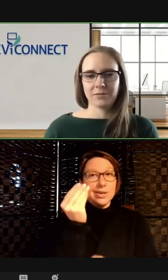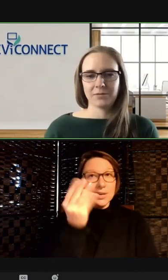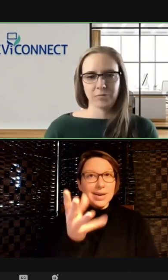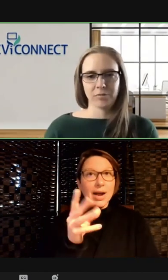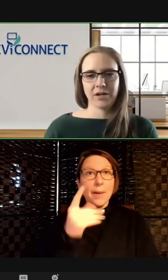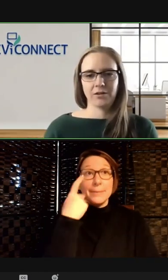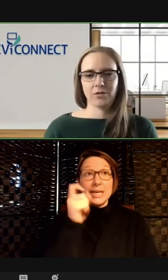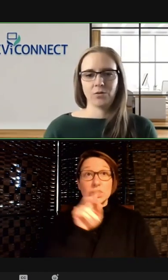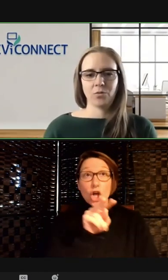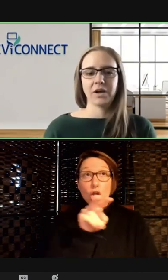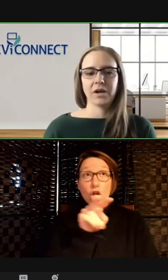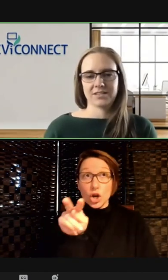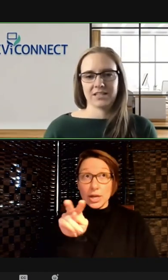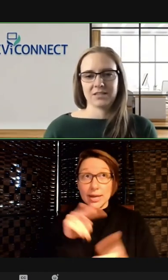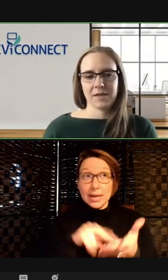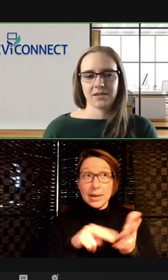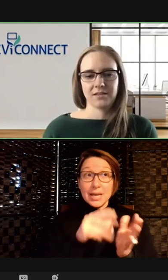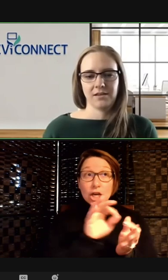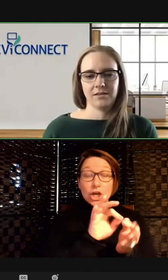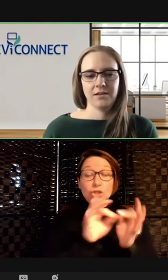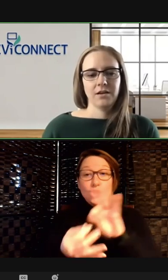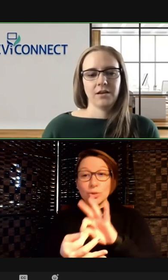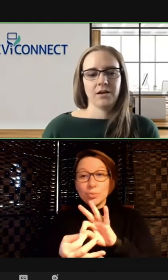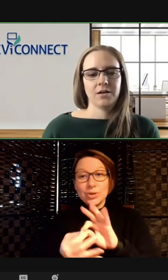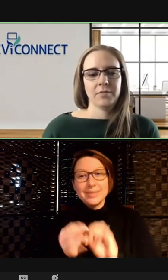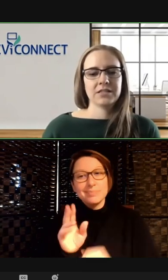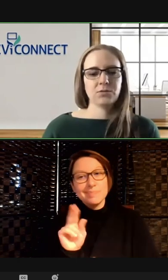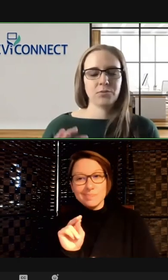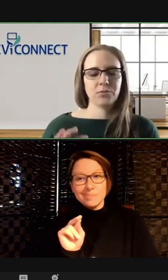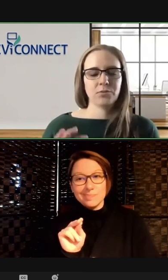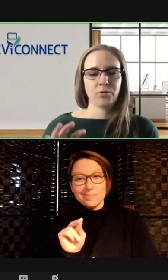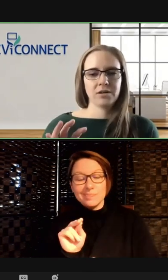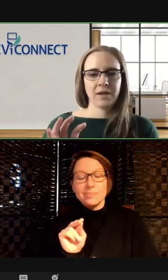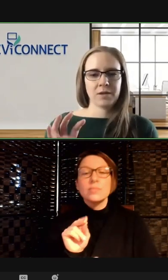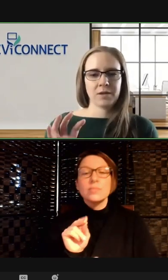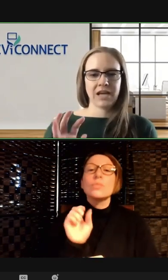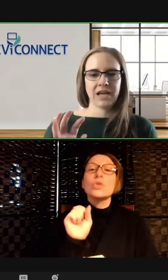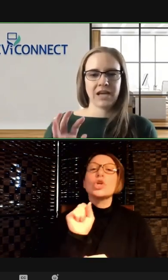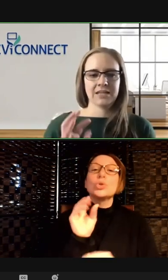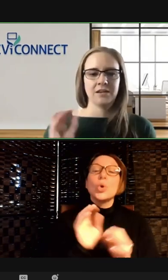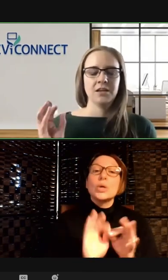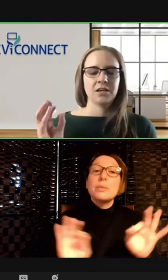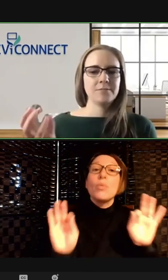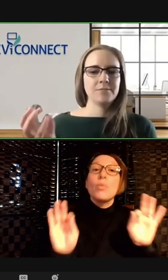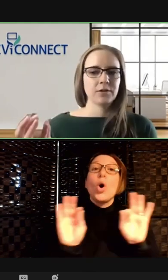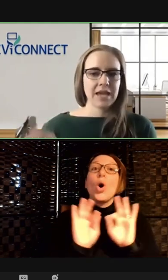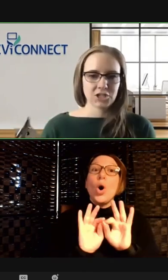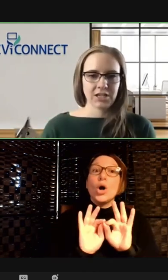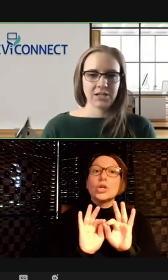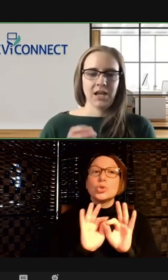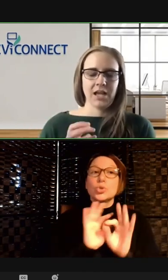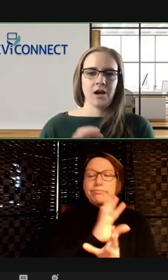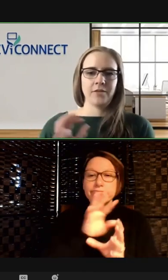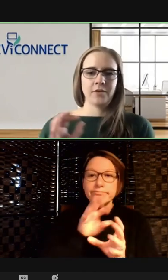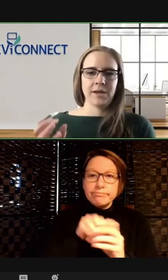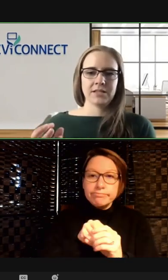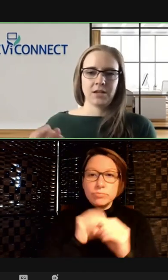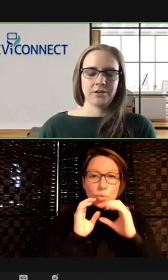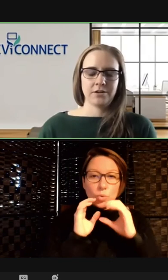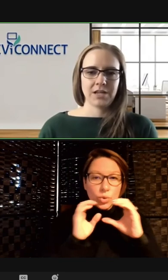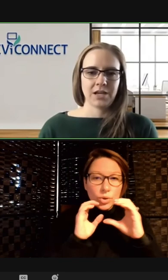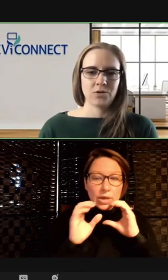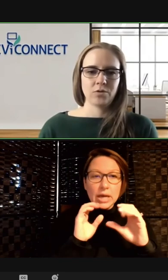they are able to interpret what it is that's being seen. And so it's important that we tie in communication and